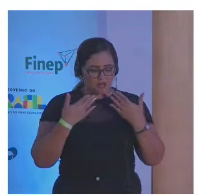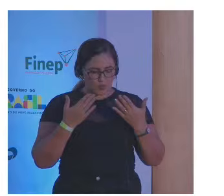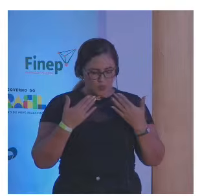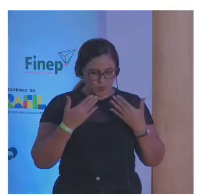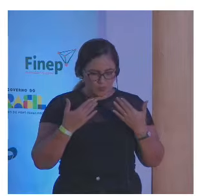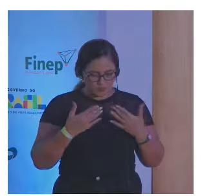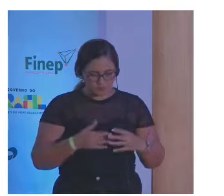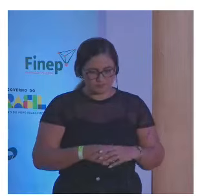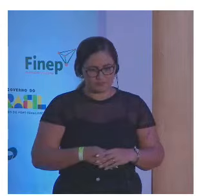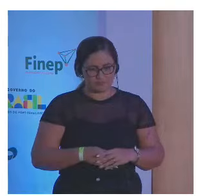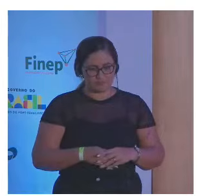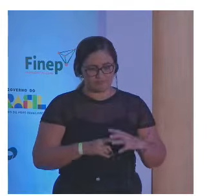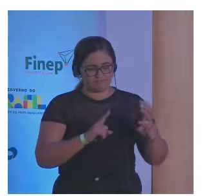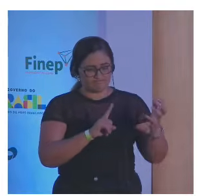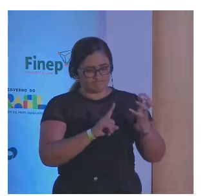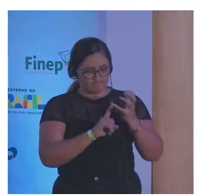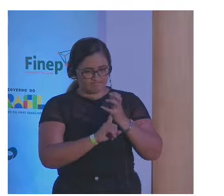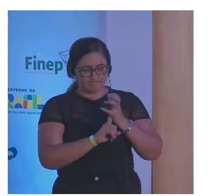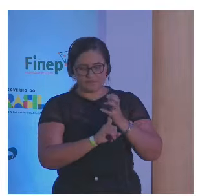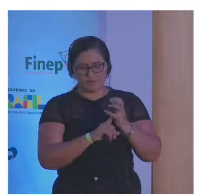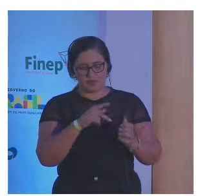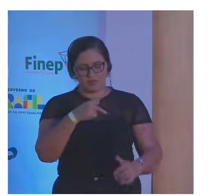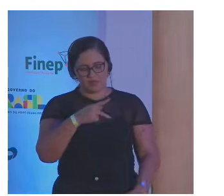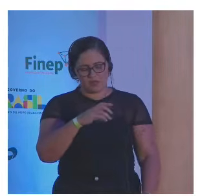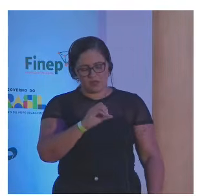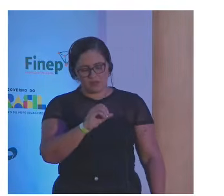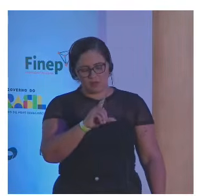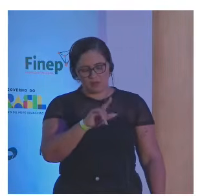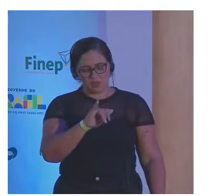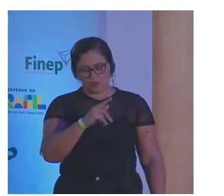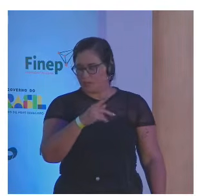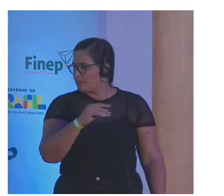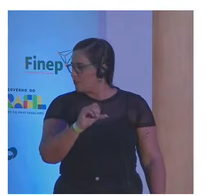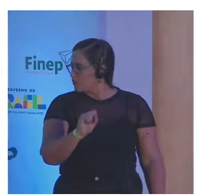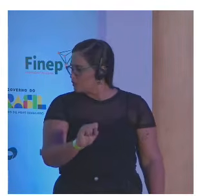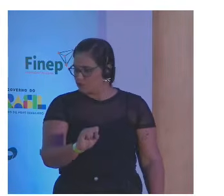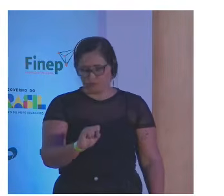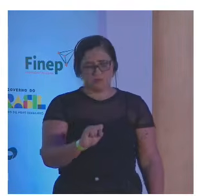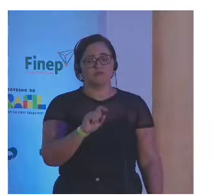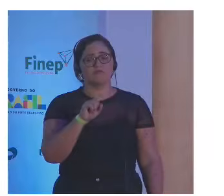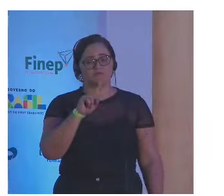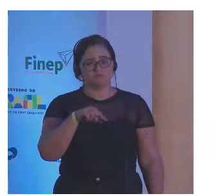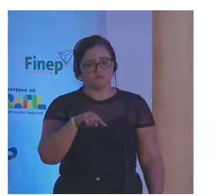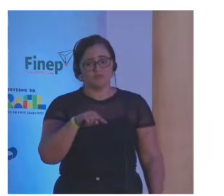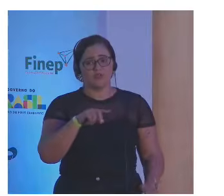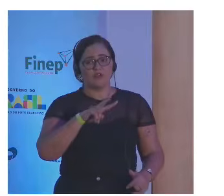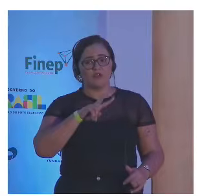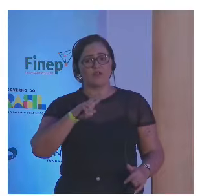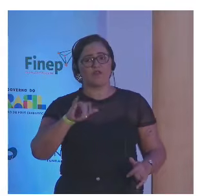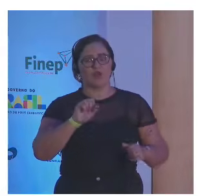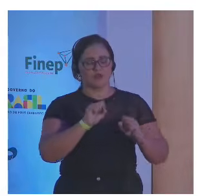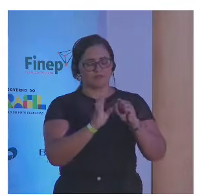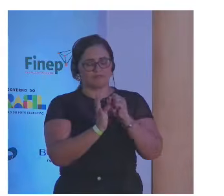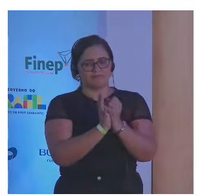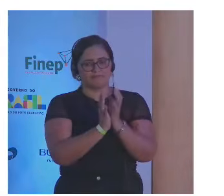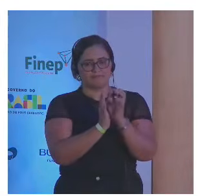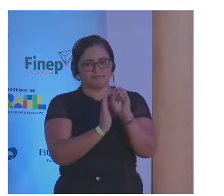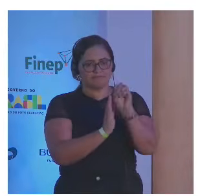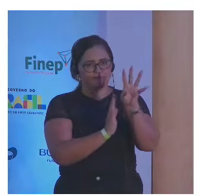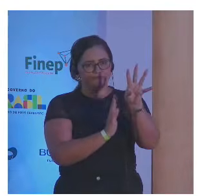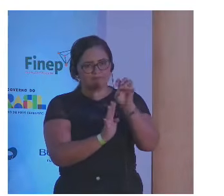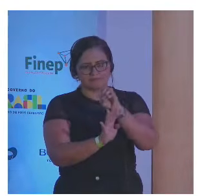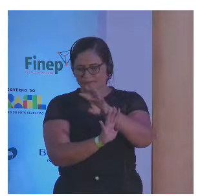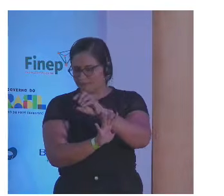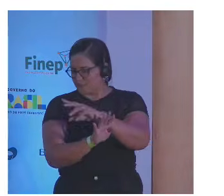and the corals respond by expelling the algae or the dinoflagellates, and that's called